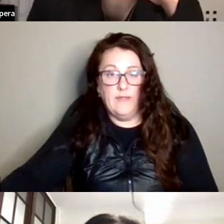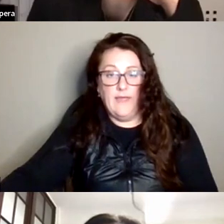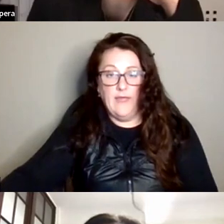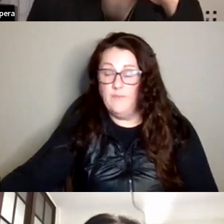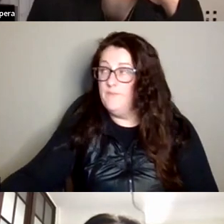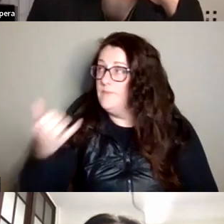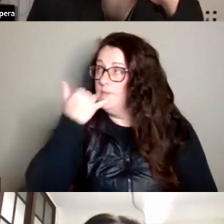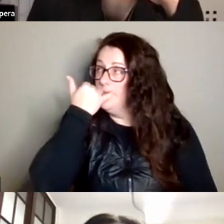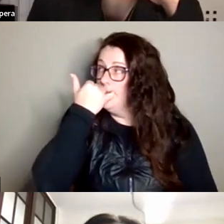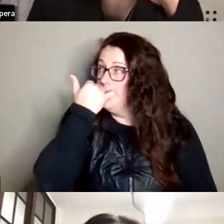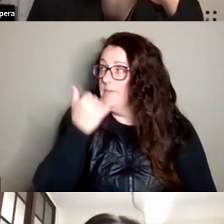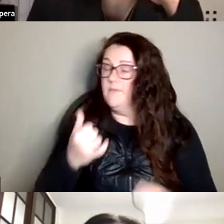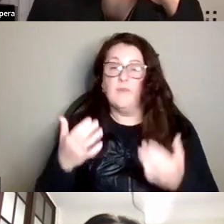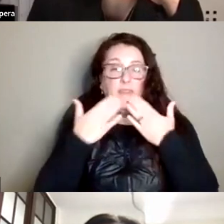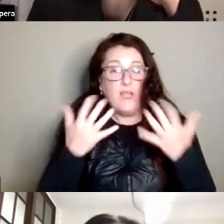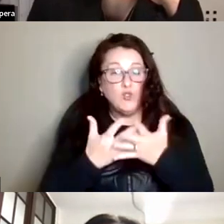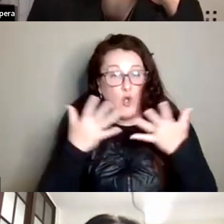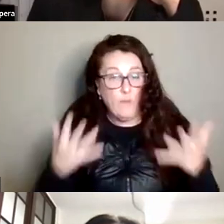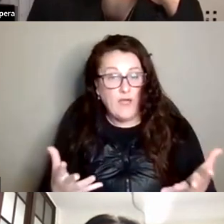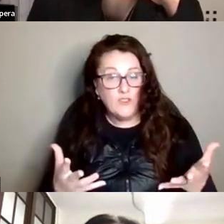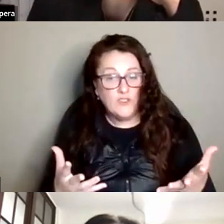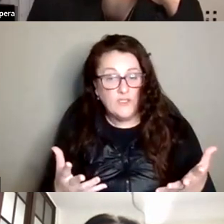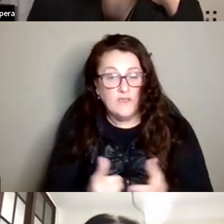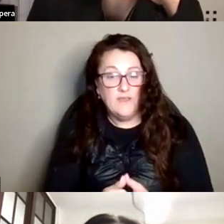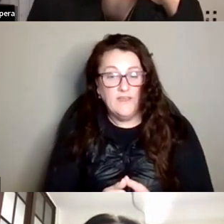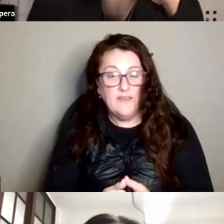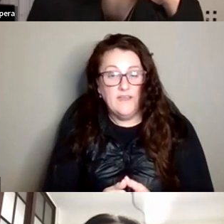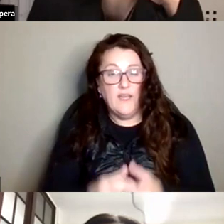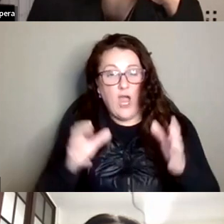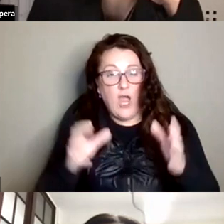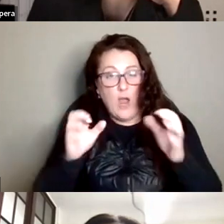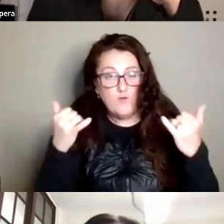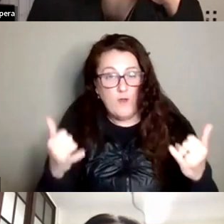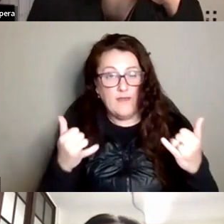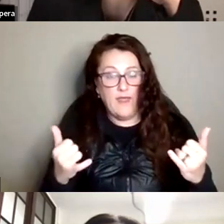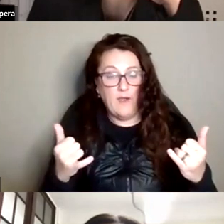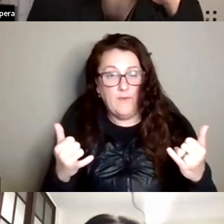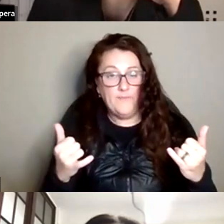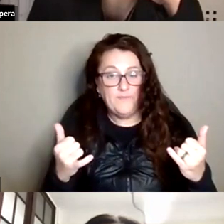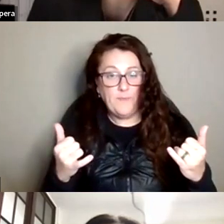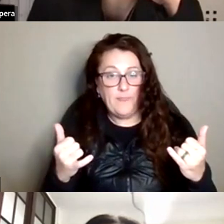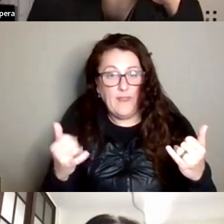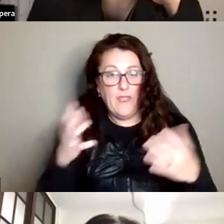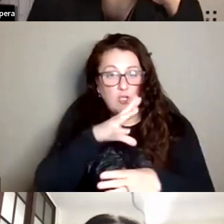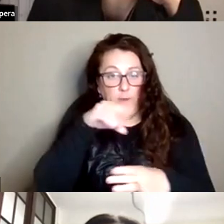Hi, thank you so much for doing this, and thank you so much for giving us all the opportunity to participate. I'm kind